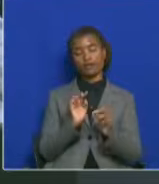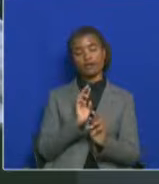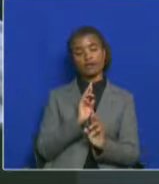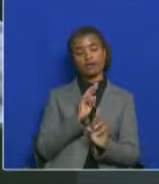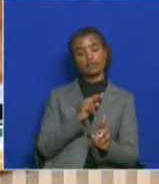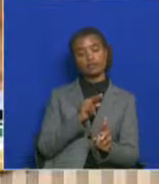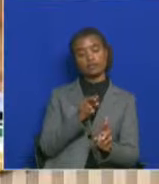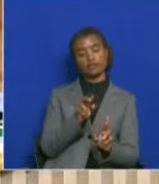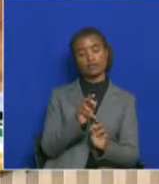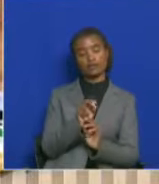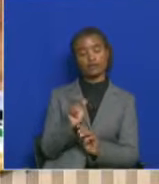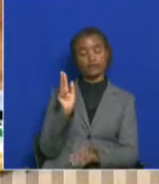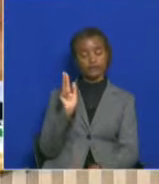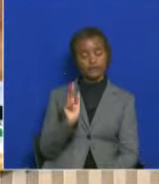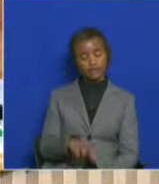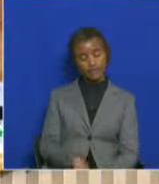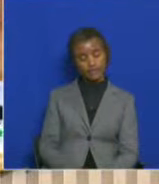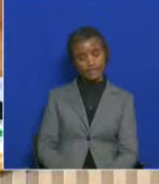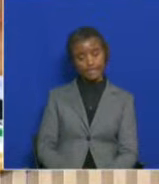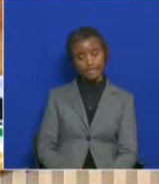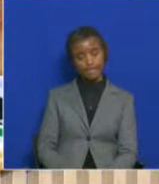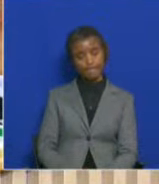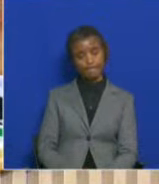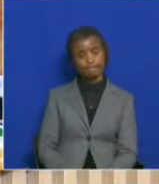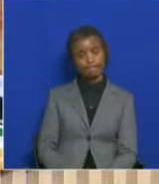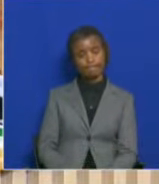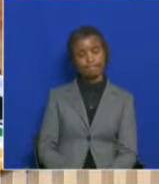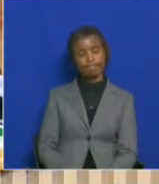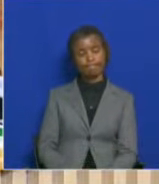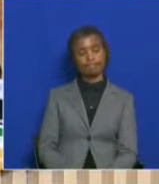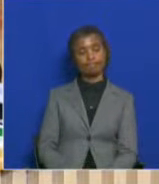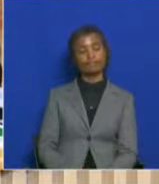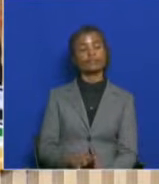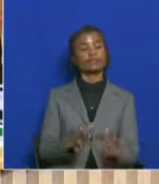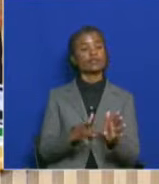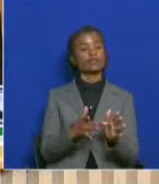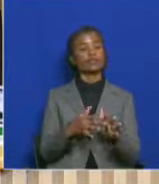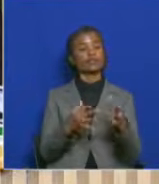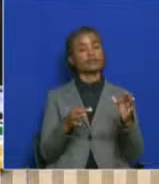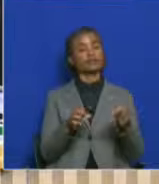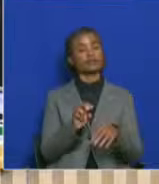It's page 285.